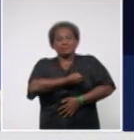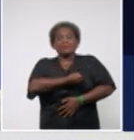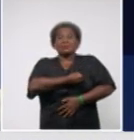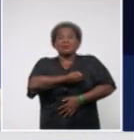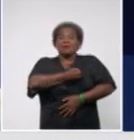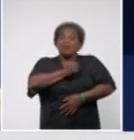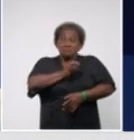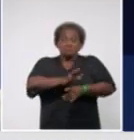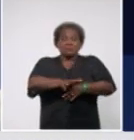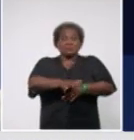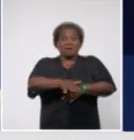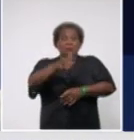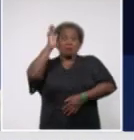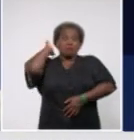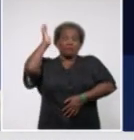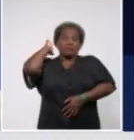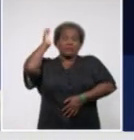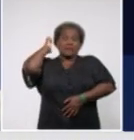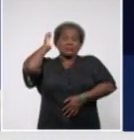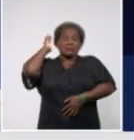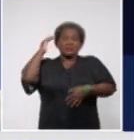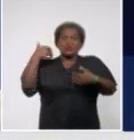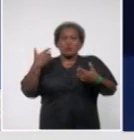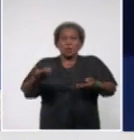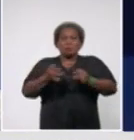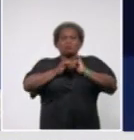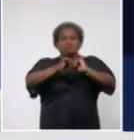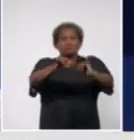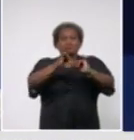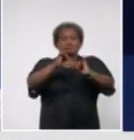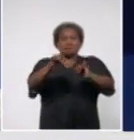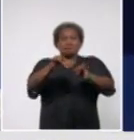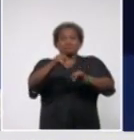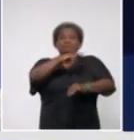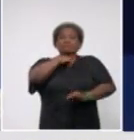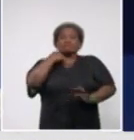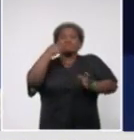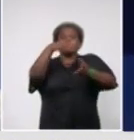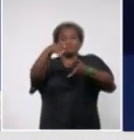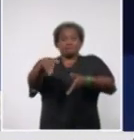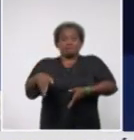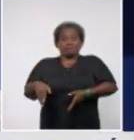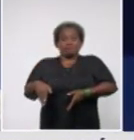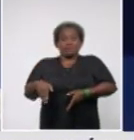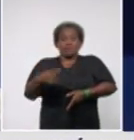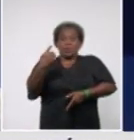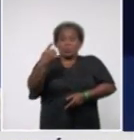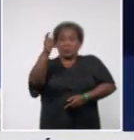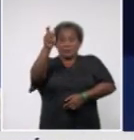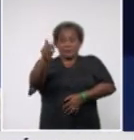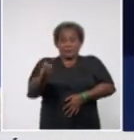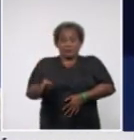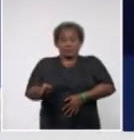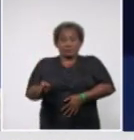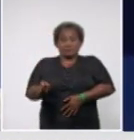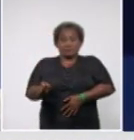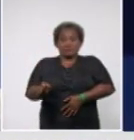We start today's briefing with the unfortunate news of the death of one person yesterday.